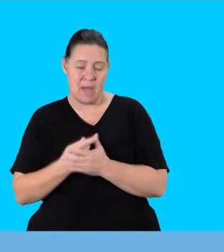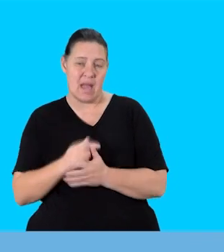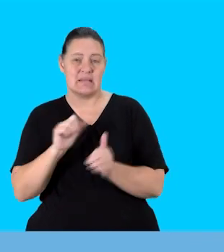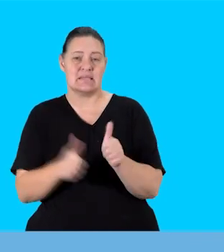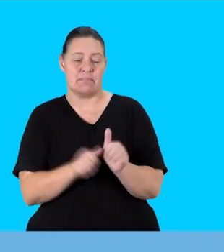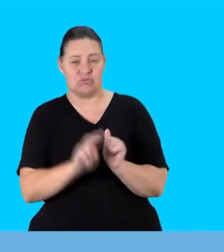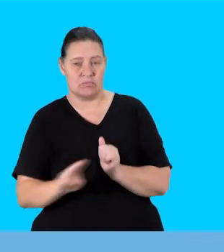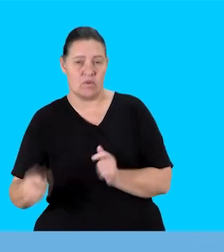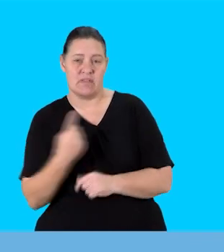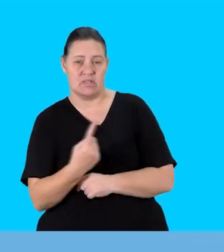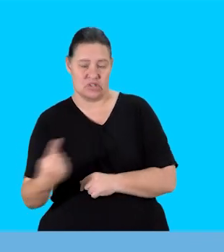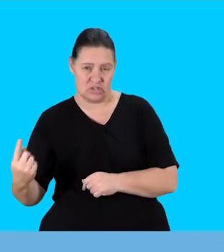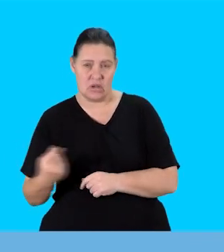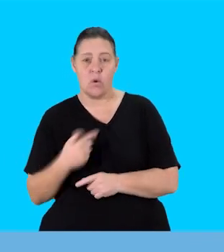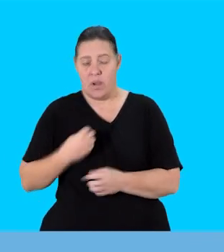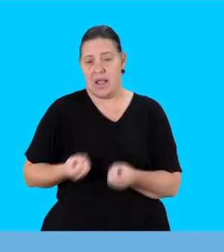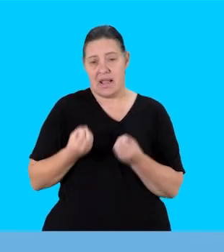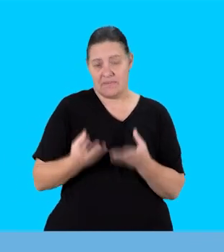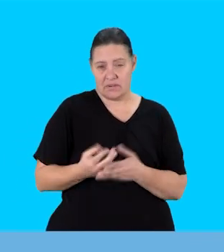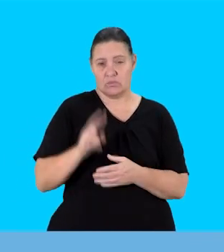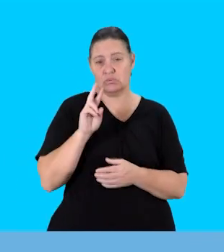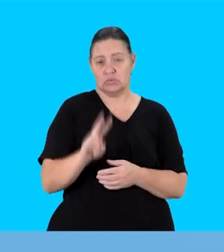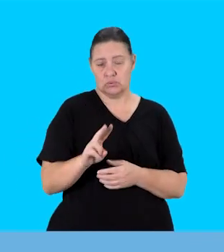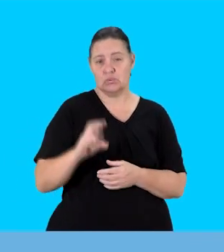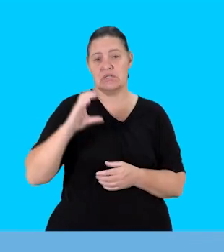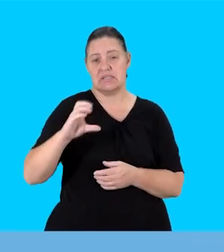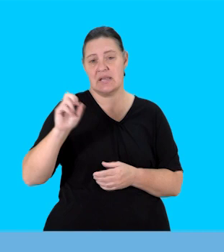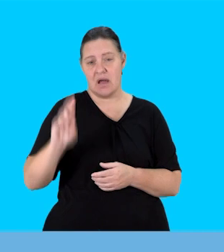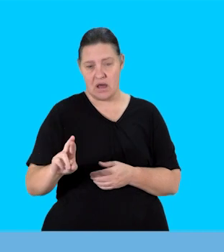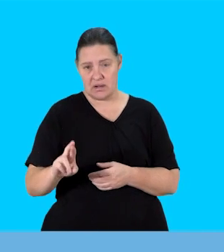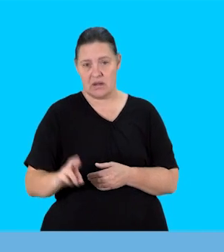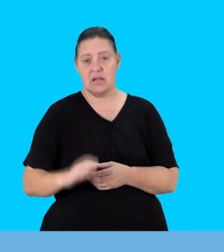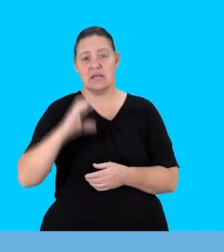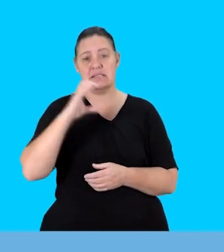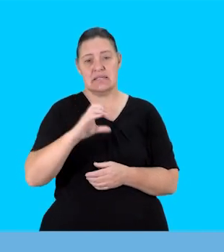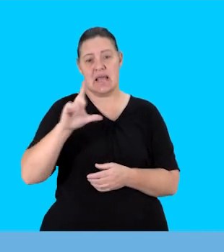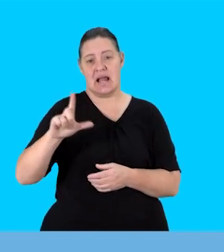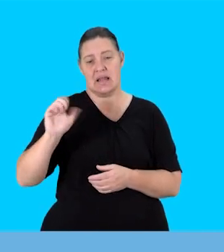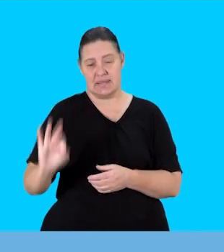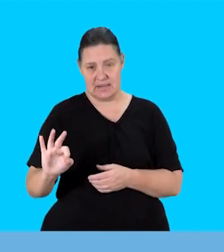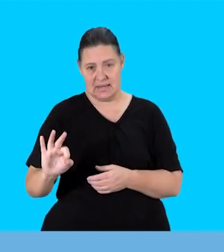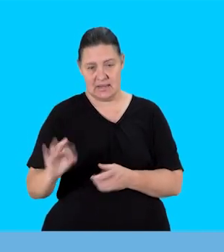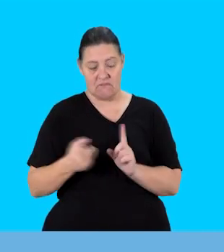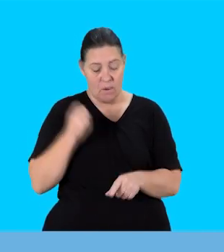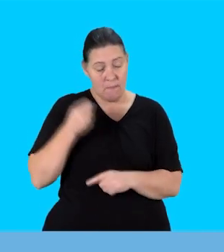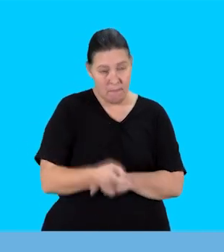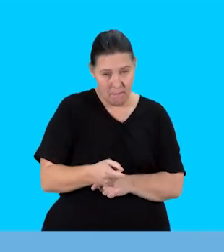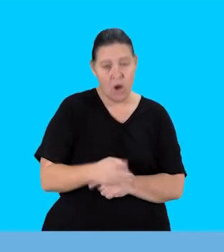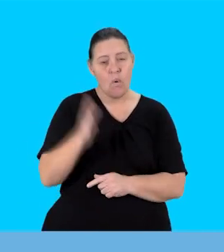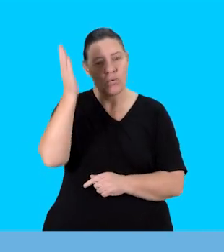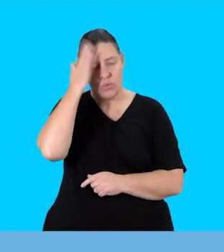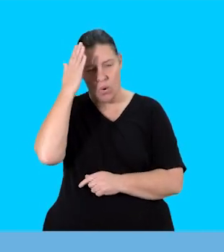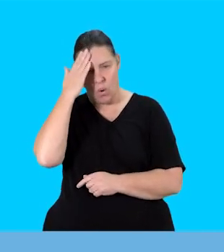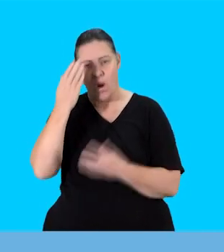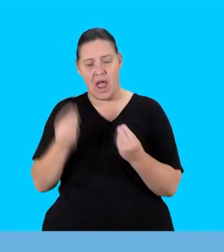the subscript of each element. So we are given 2Cr, Cl3. From here, we